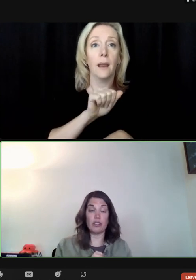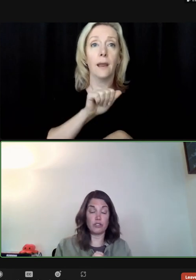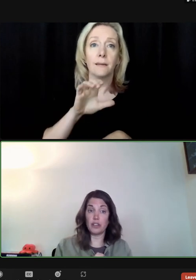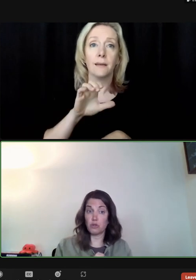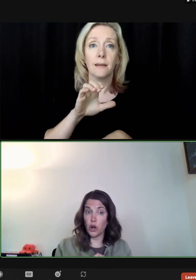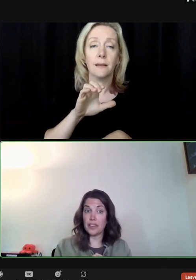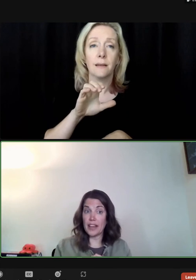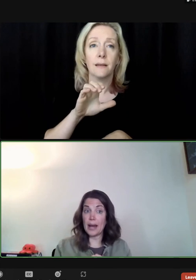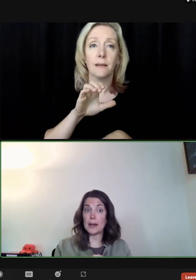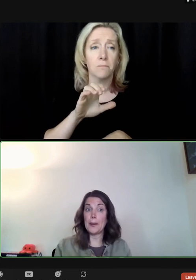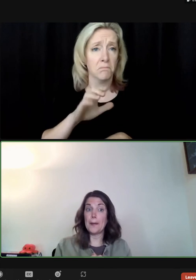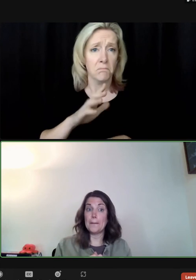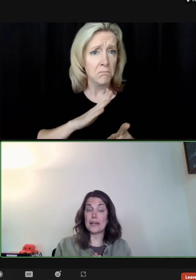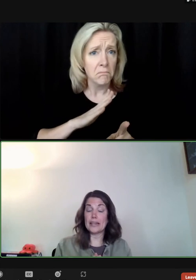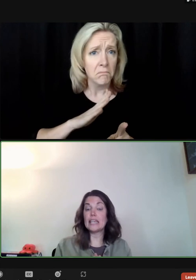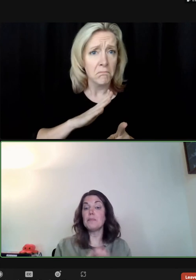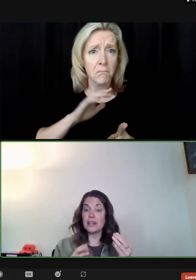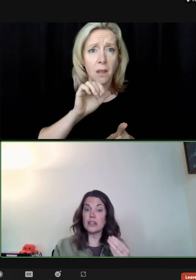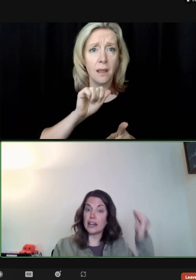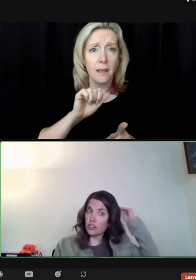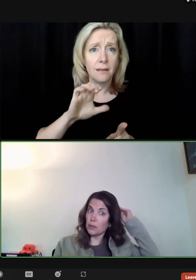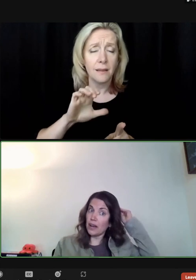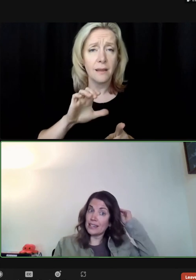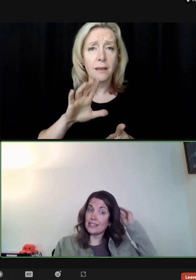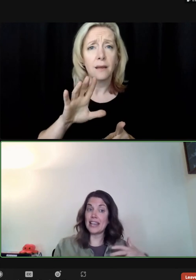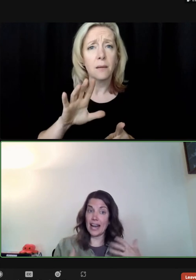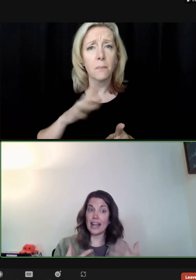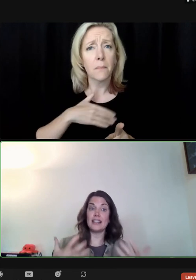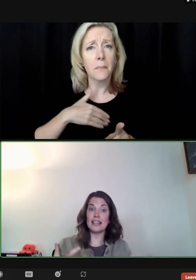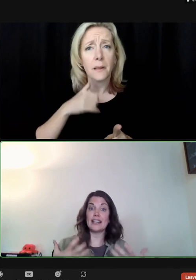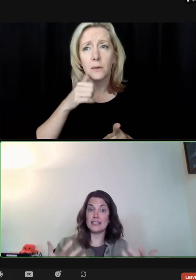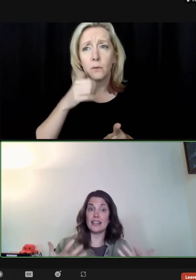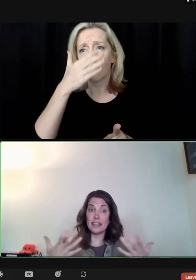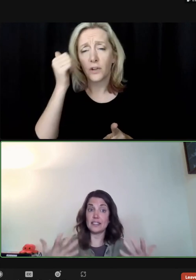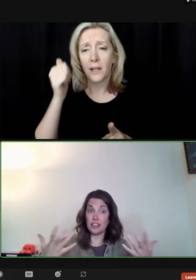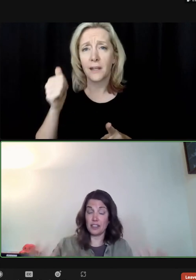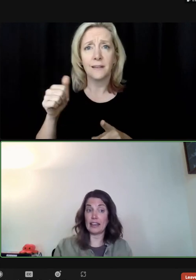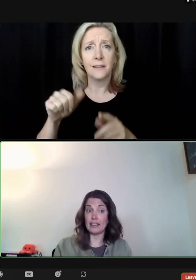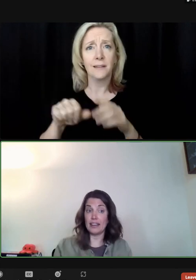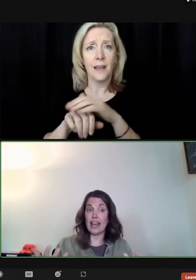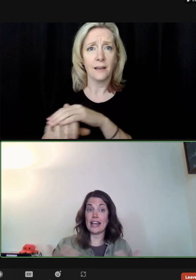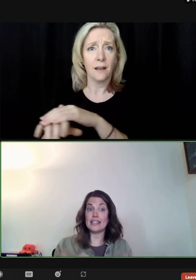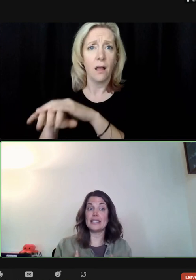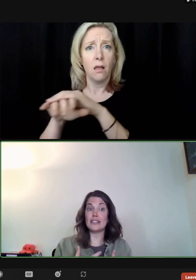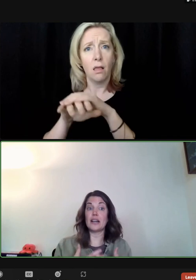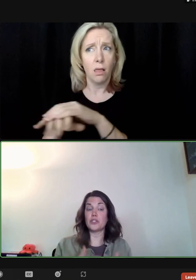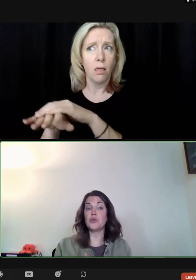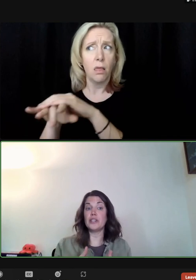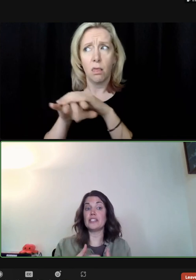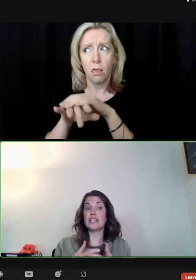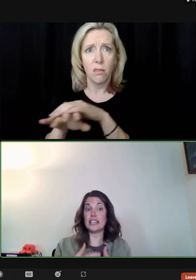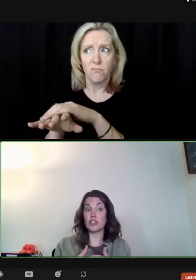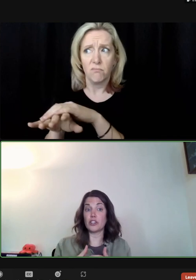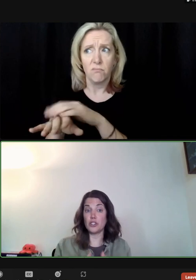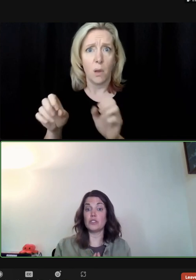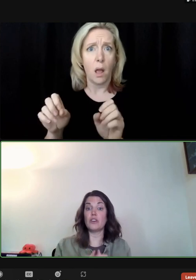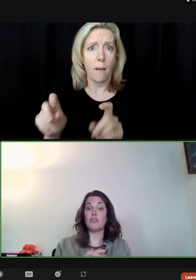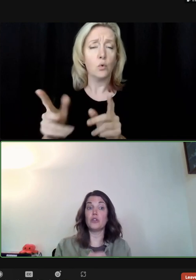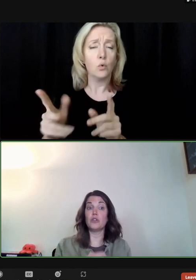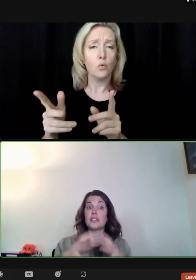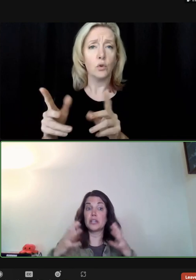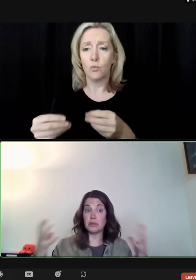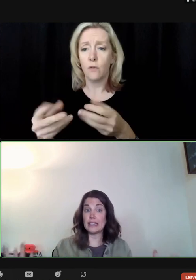us, and there's nothing wrong with that, but keeping in the back of your mind, tactile ASL is a thing, and still an opportunity to give